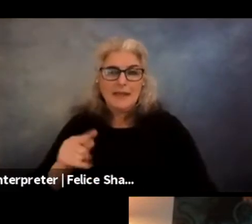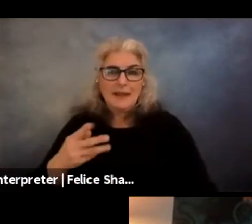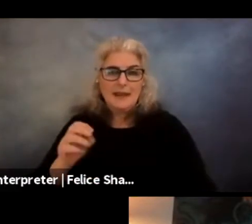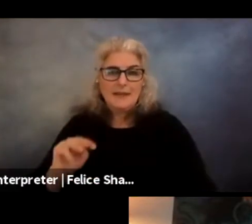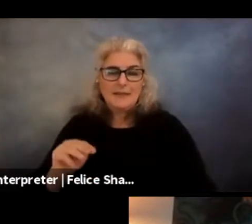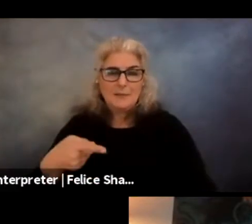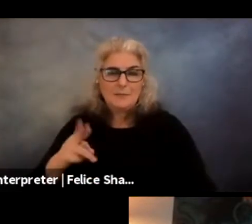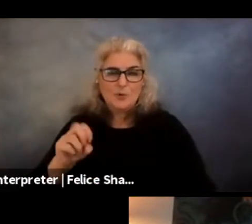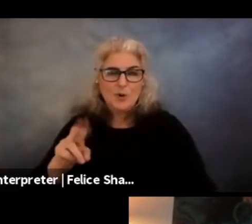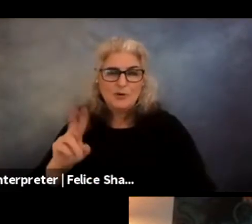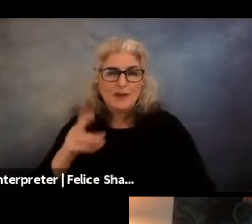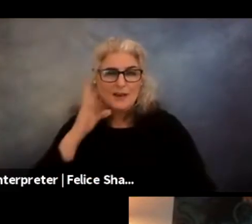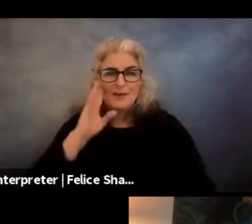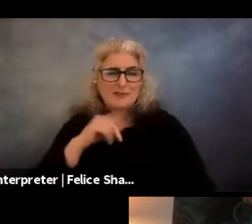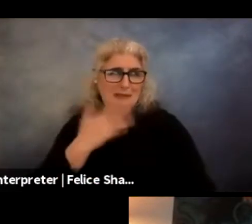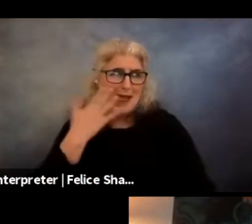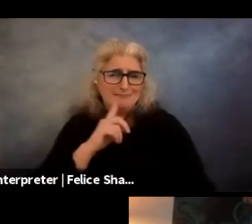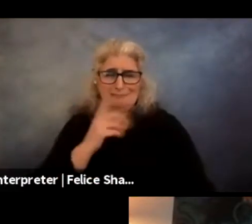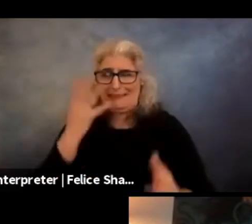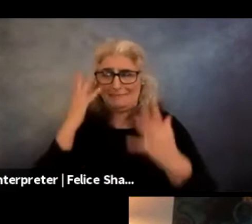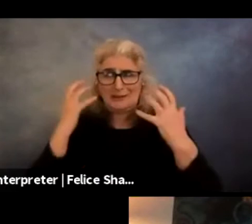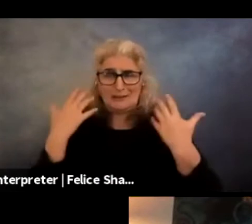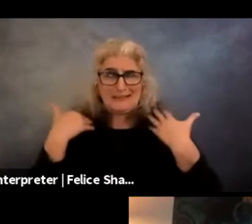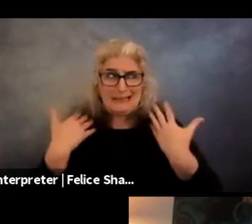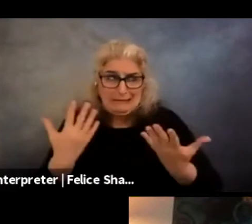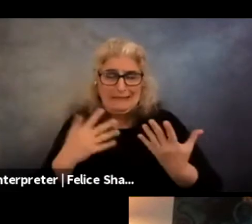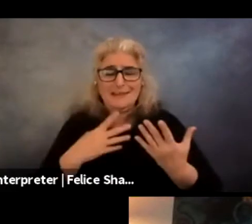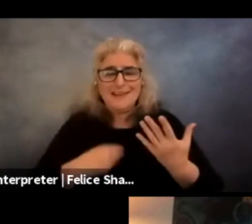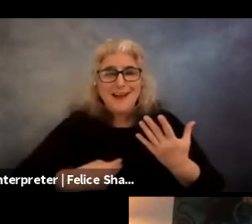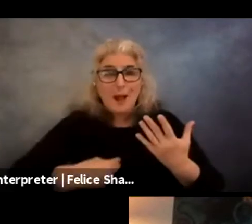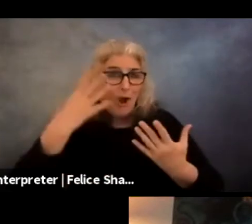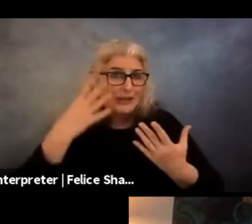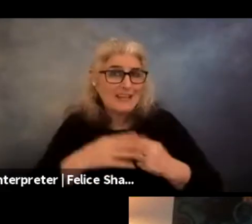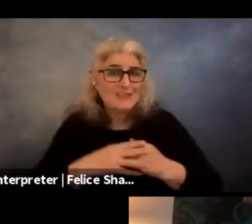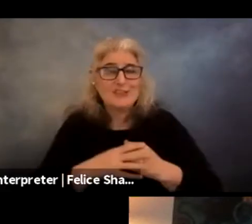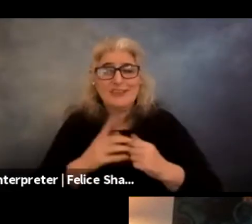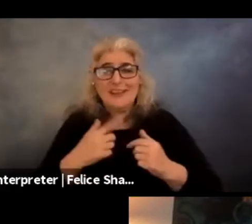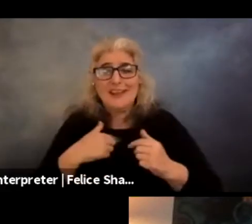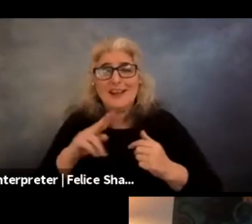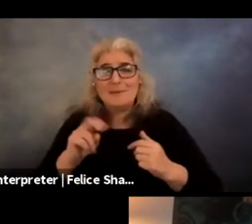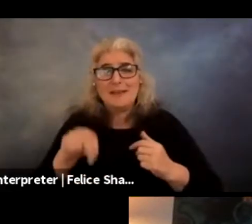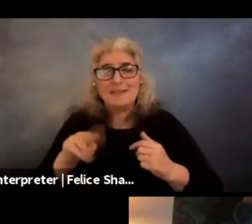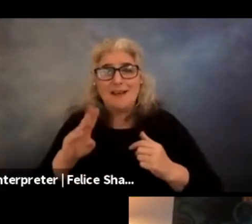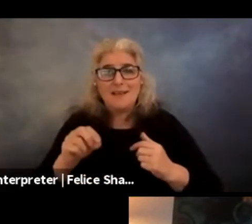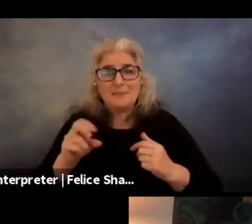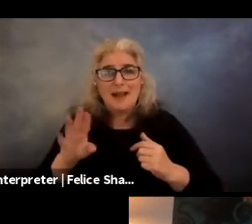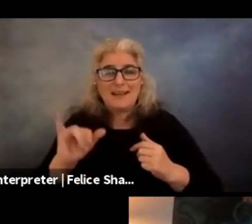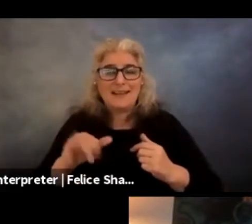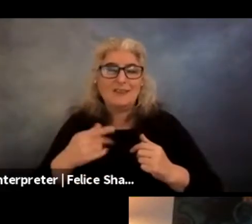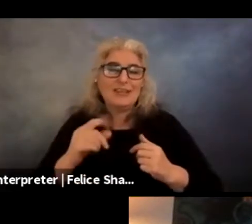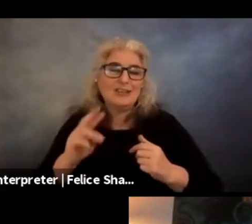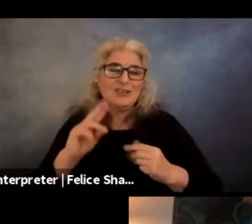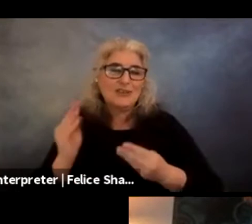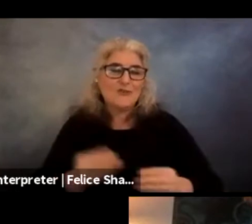don't know, I have curly hair. I'm Caucasian, I'm non-binary, like gender fluid, and I'm wearing